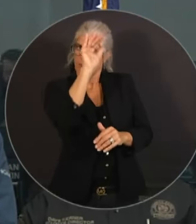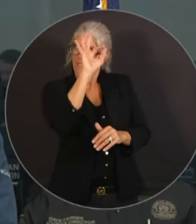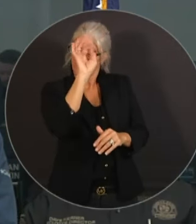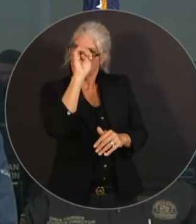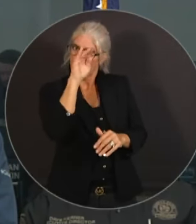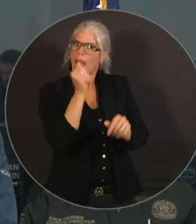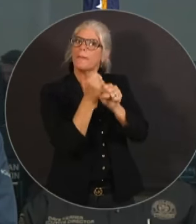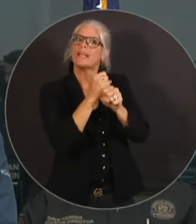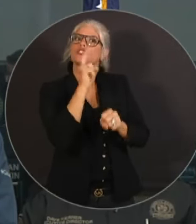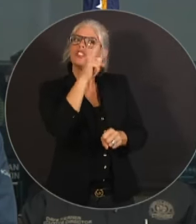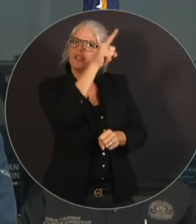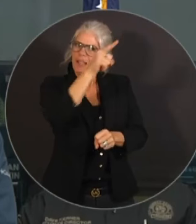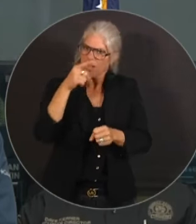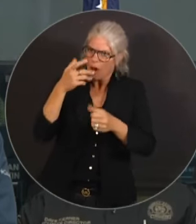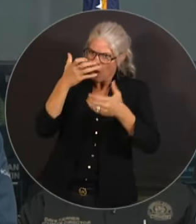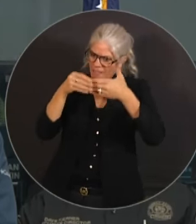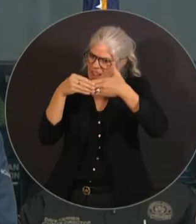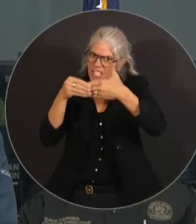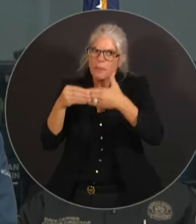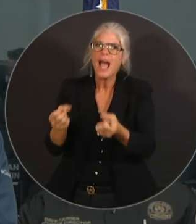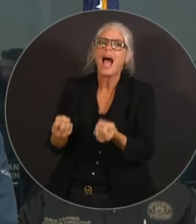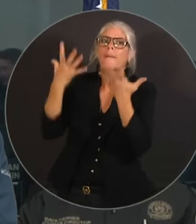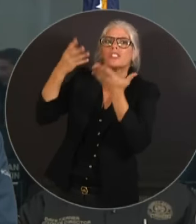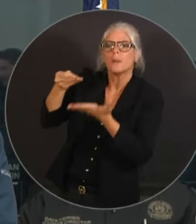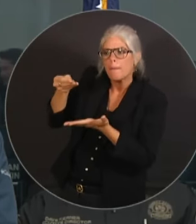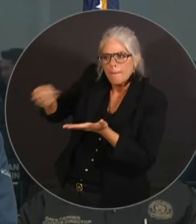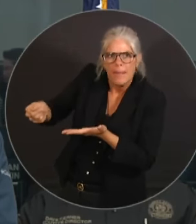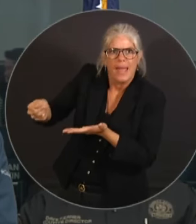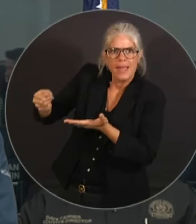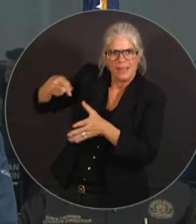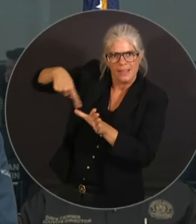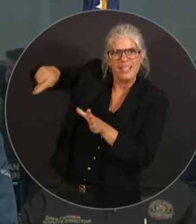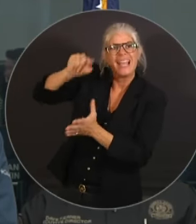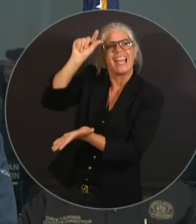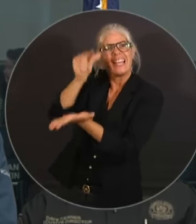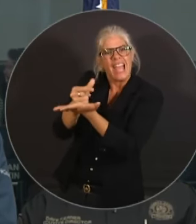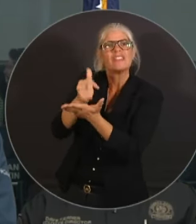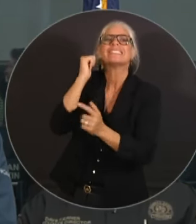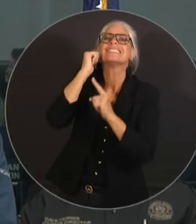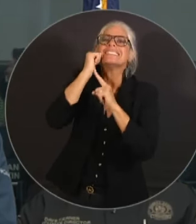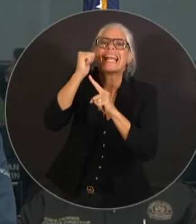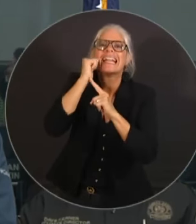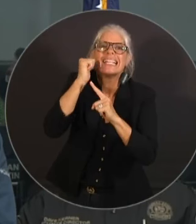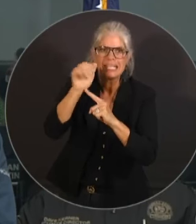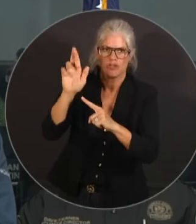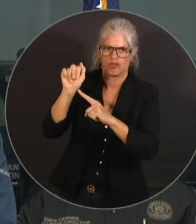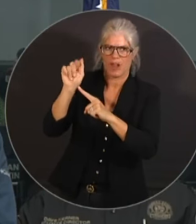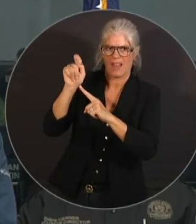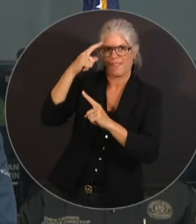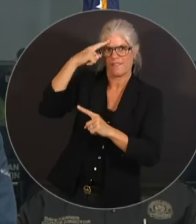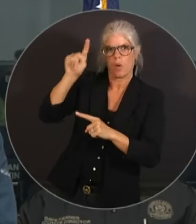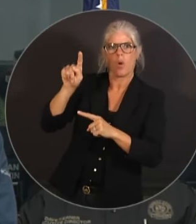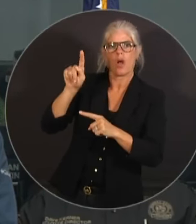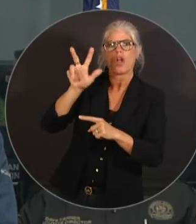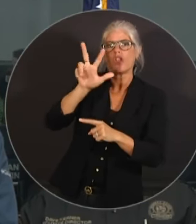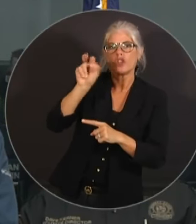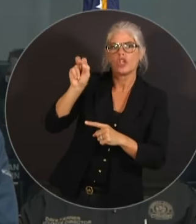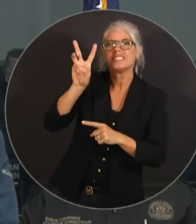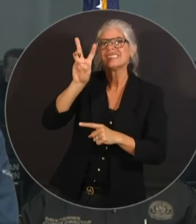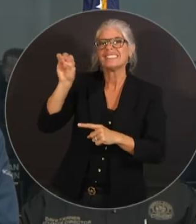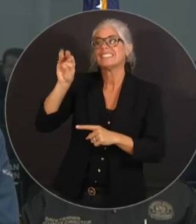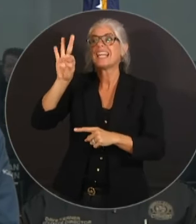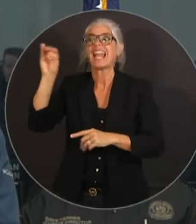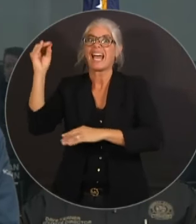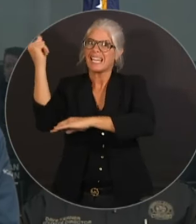have the flexibility to provide guaranteed daily rates for 30, 60, 90 days, so that